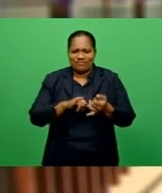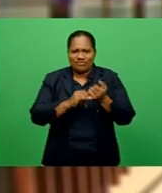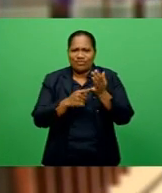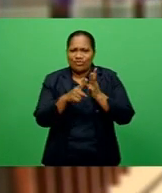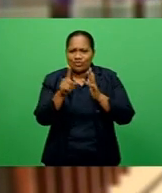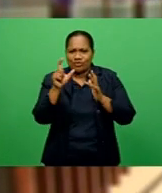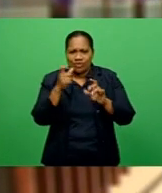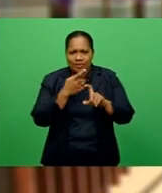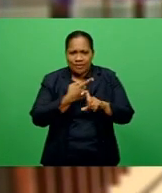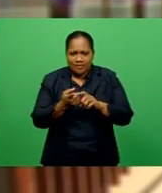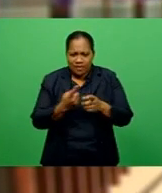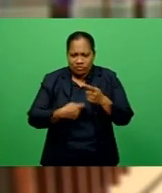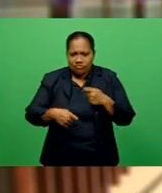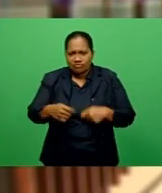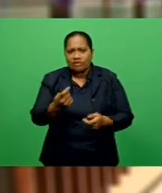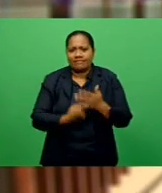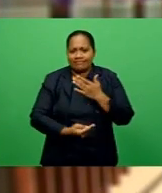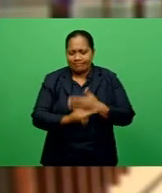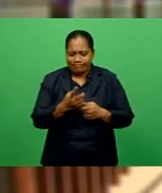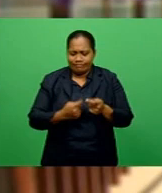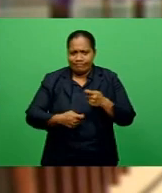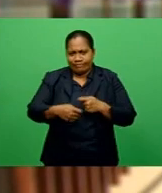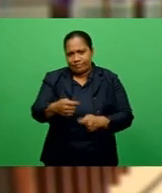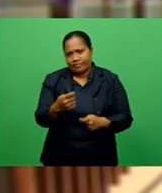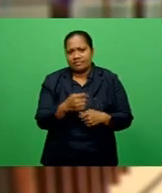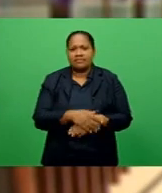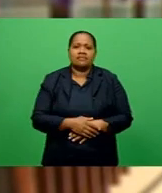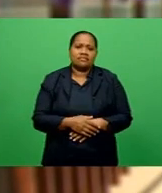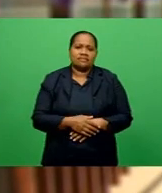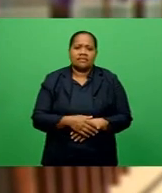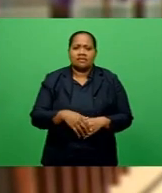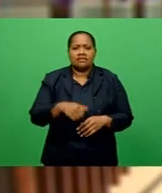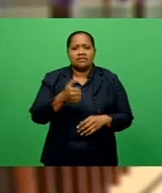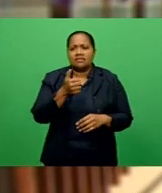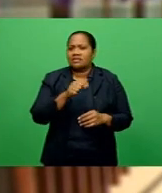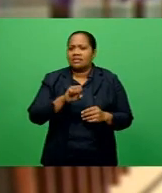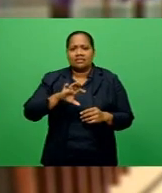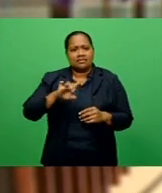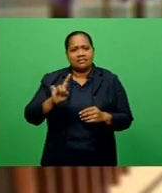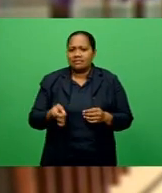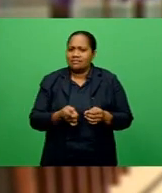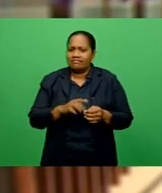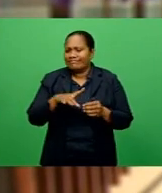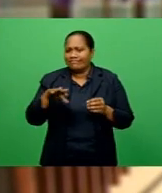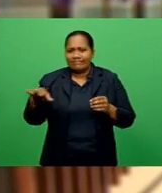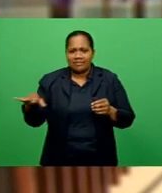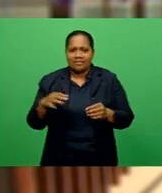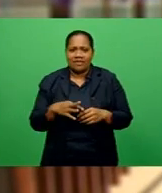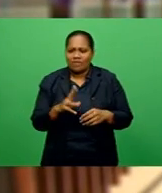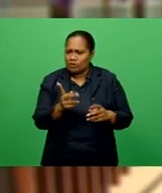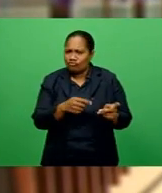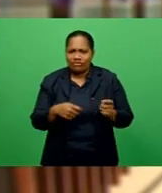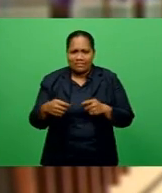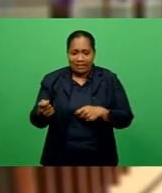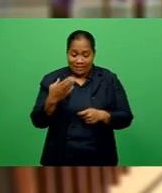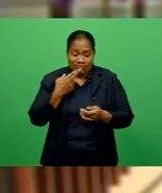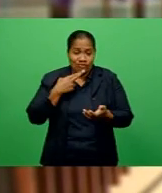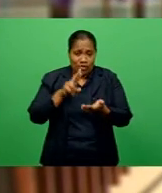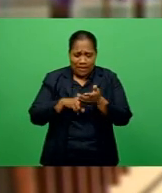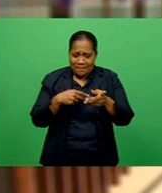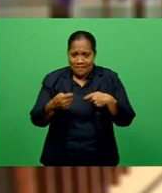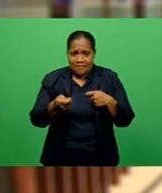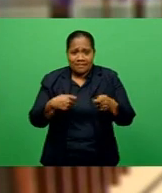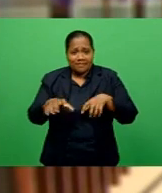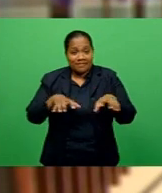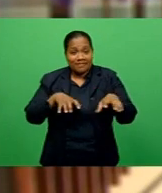at $167,000 were traded in over 50 transactions. 8 listed stocks recorded market activity, of